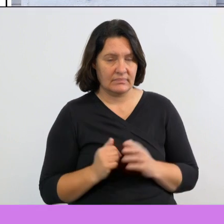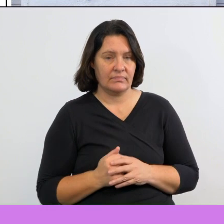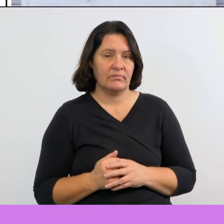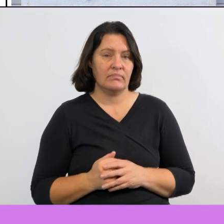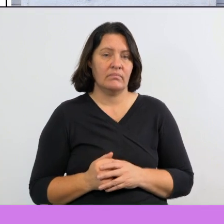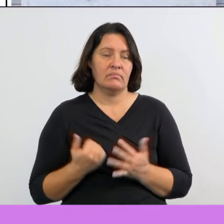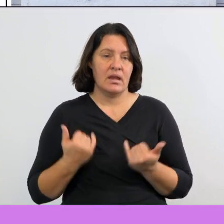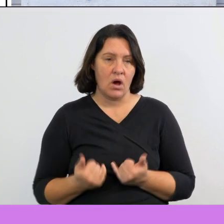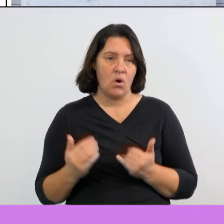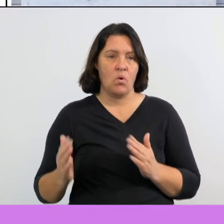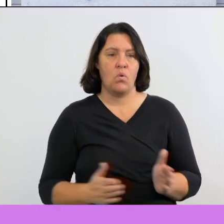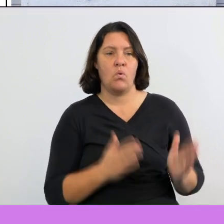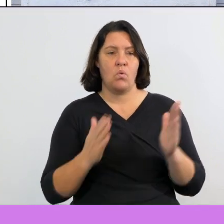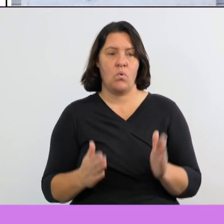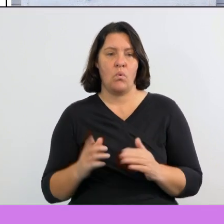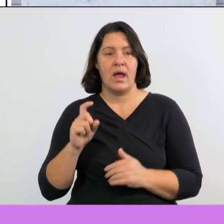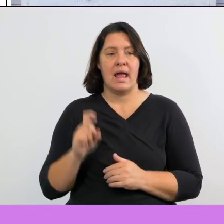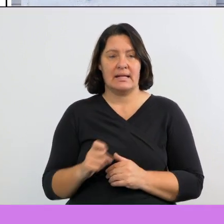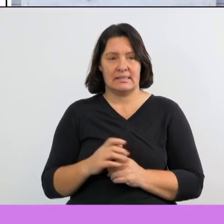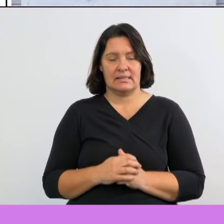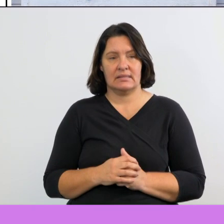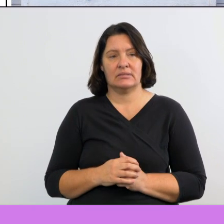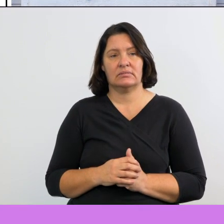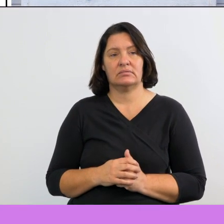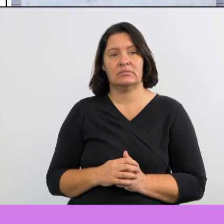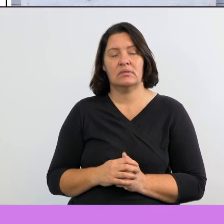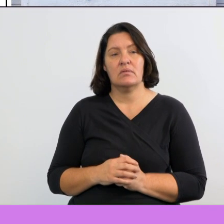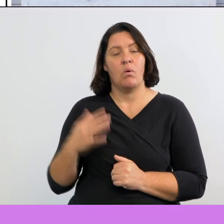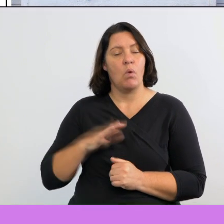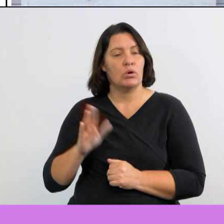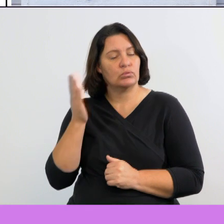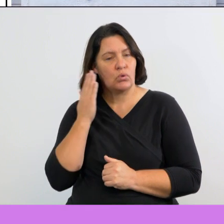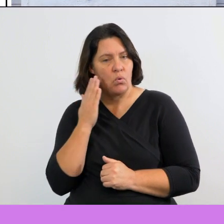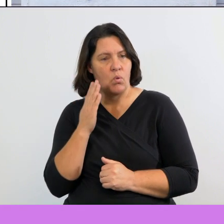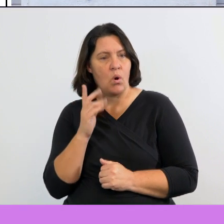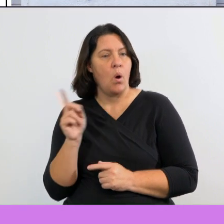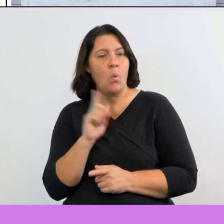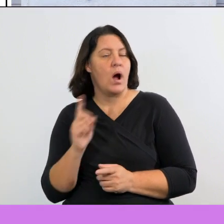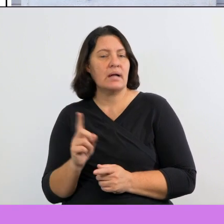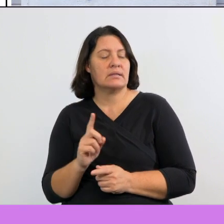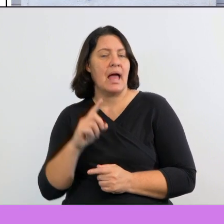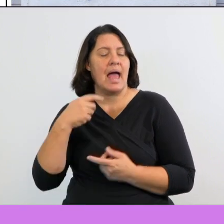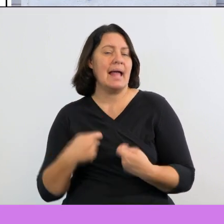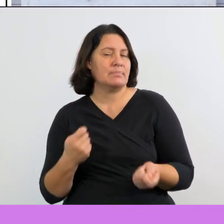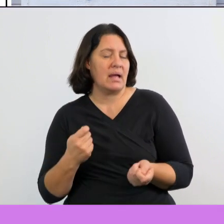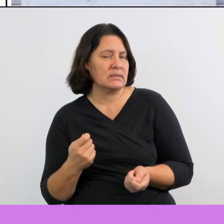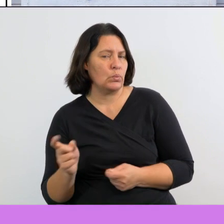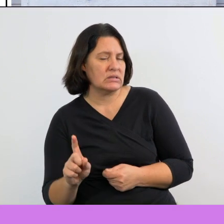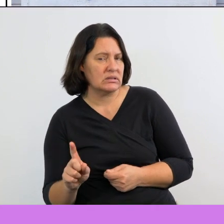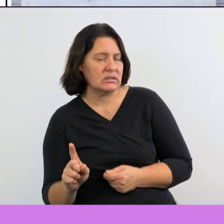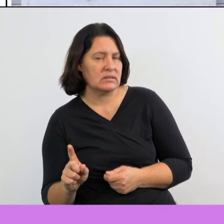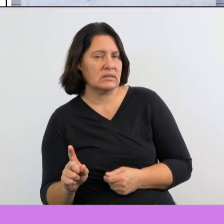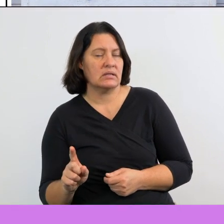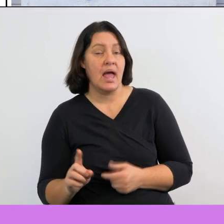right. Now I'm moving on to X, the missing value X, and we want to know what will the expense